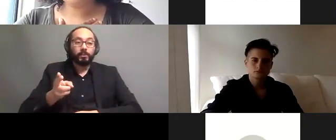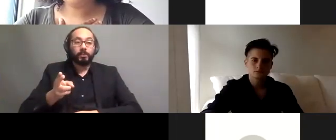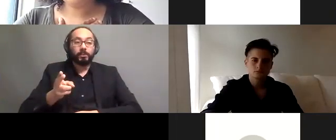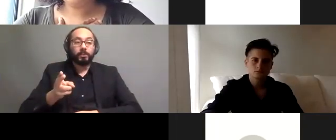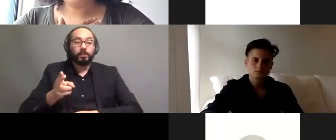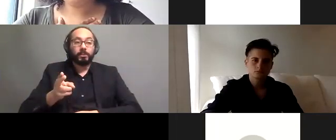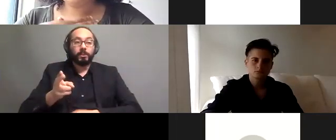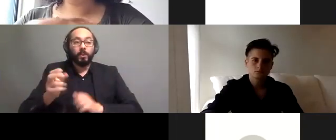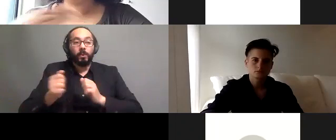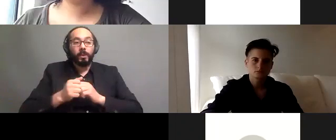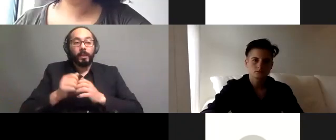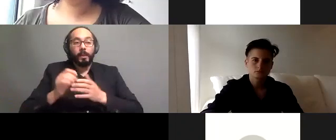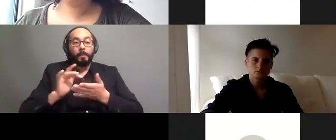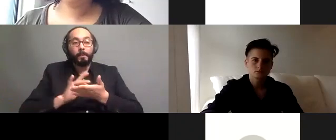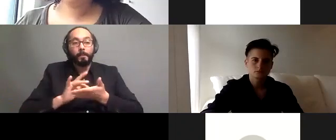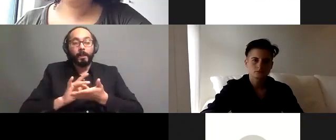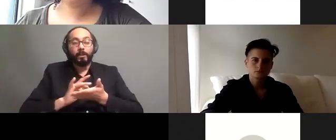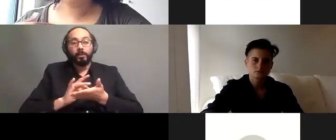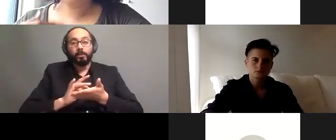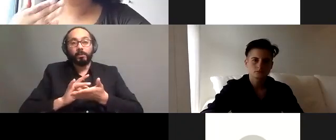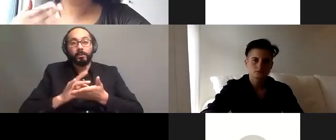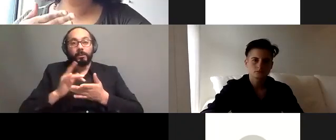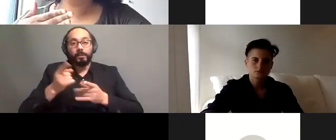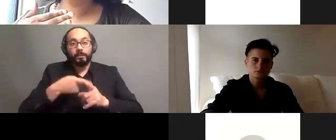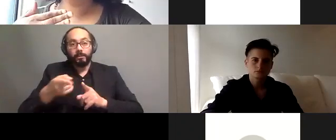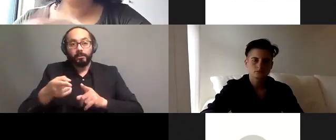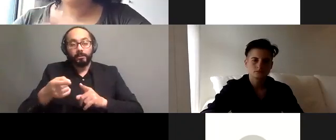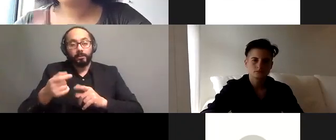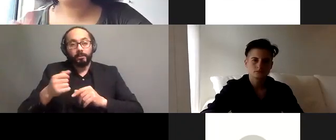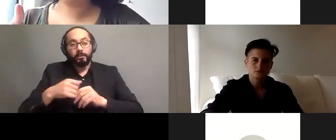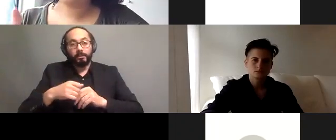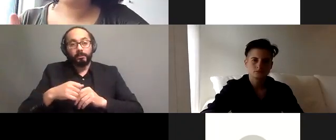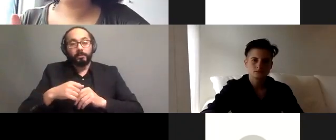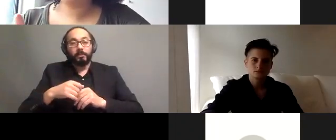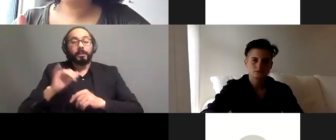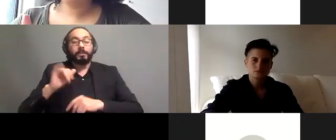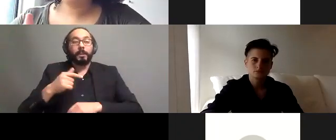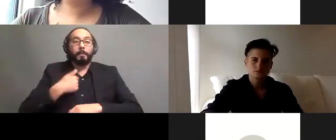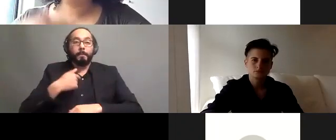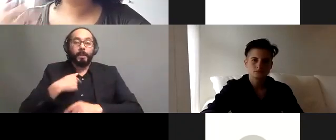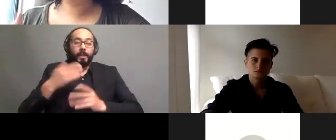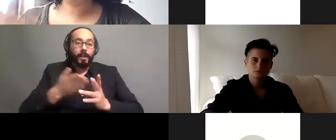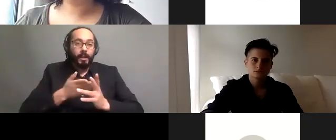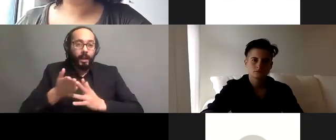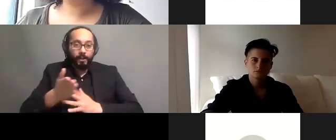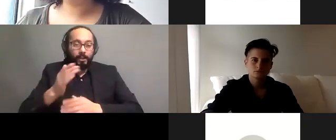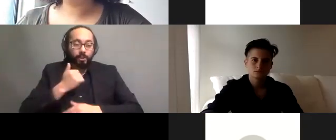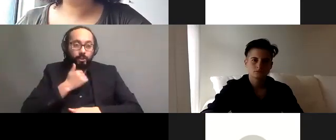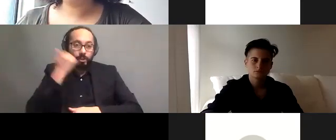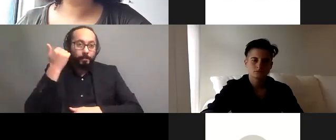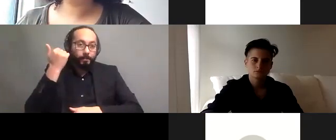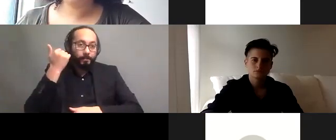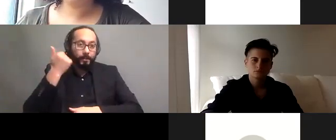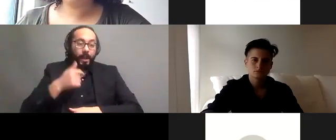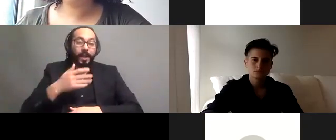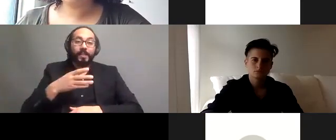industry and answering your questions, it was like me navigating shame and then listening to the